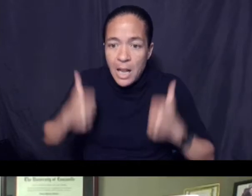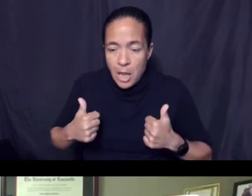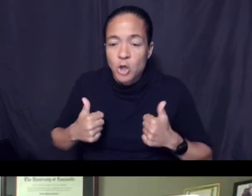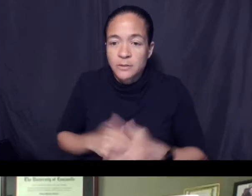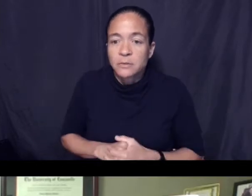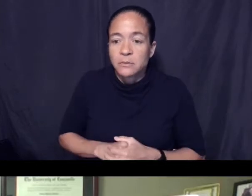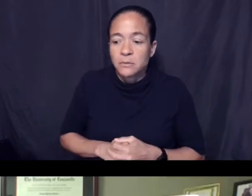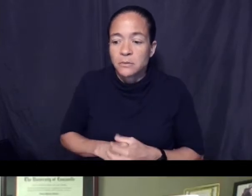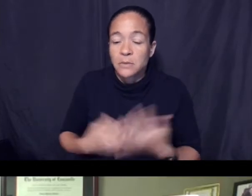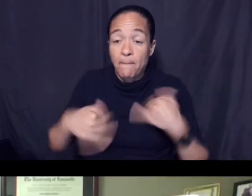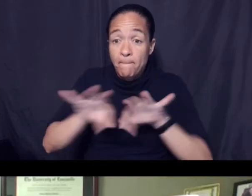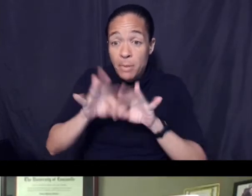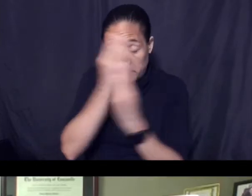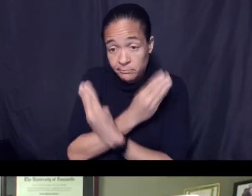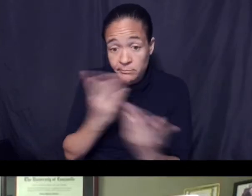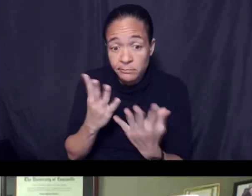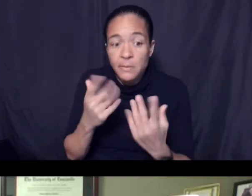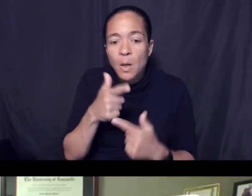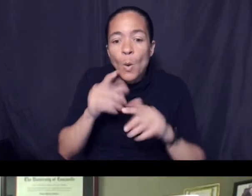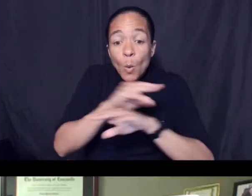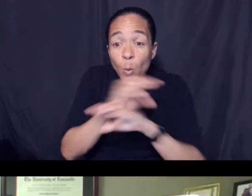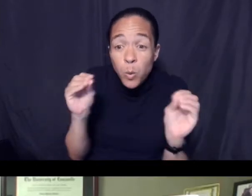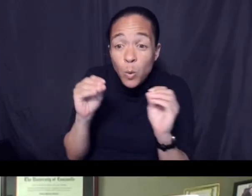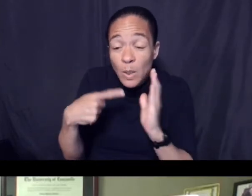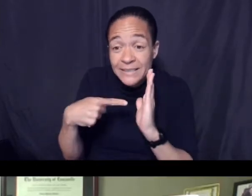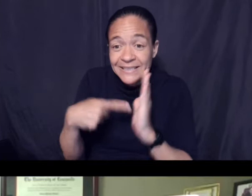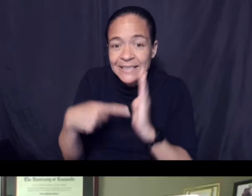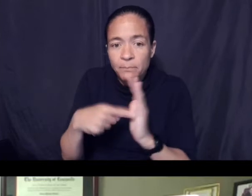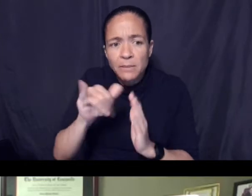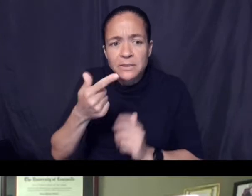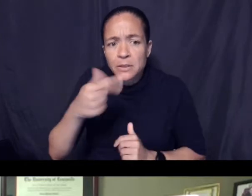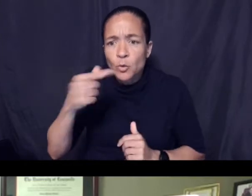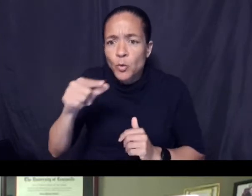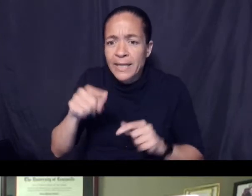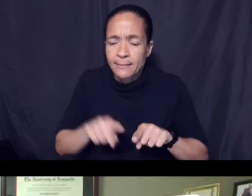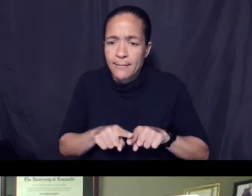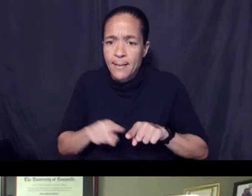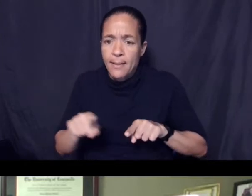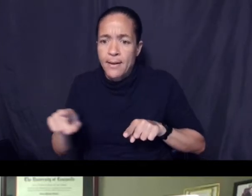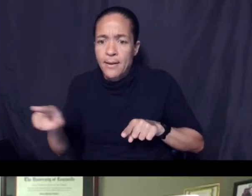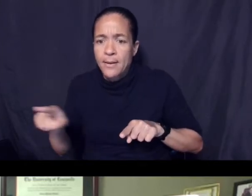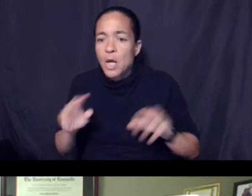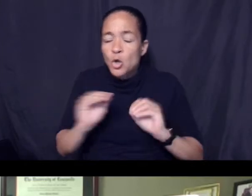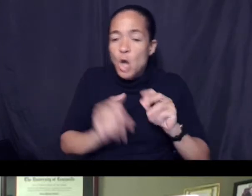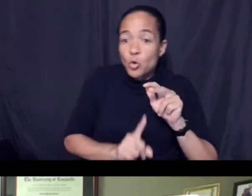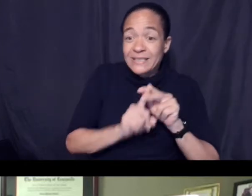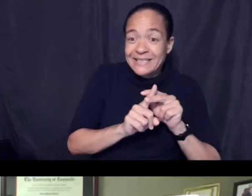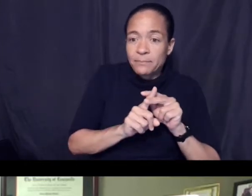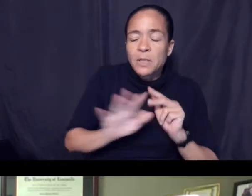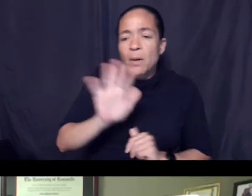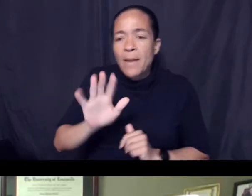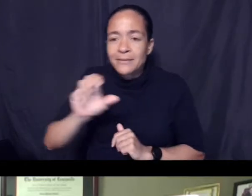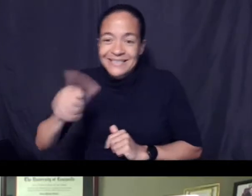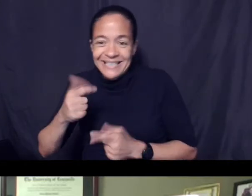it's very important to note that for babies without symptoms, as shown by this green line, no symptoms at birth, that roughly